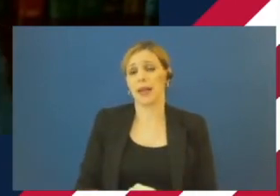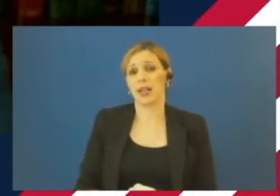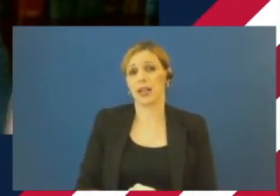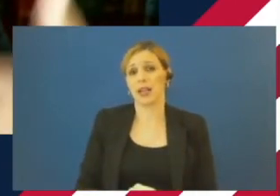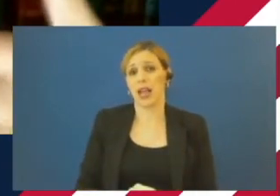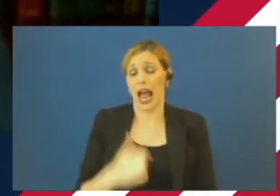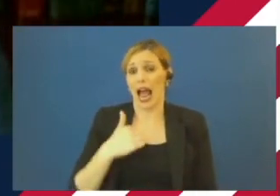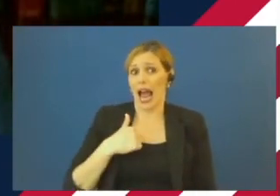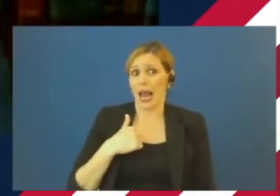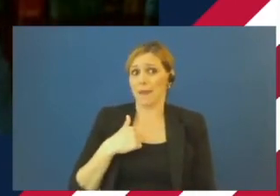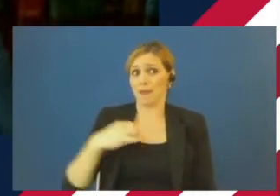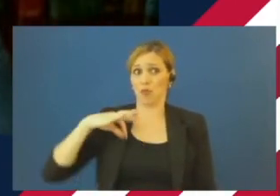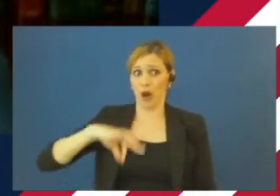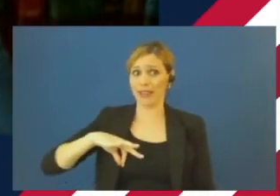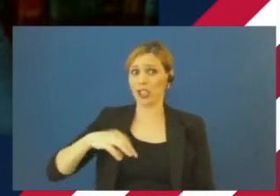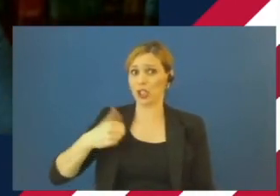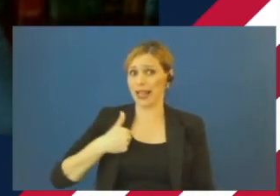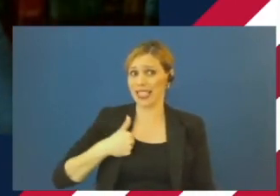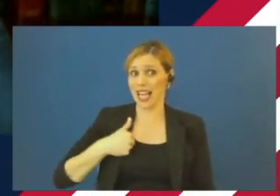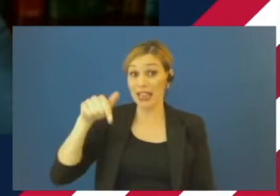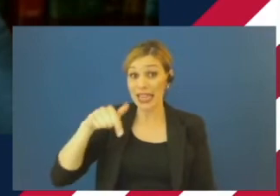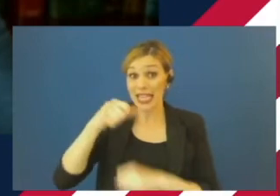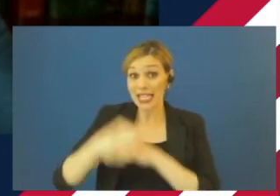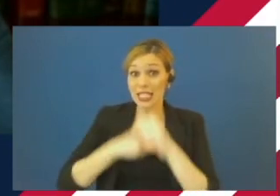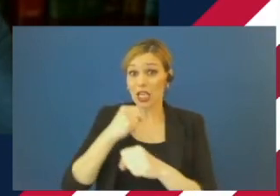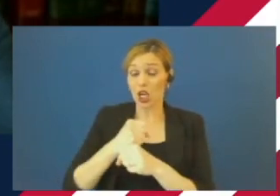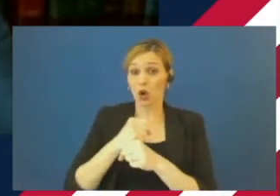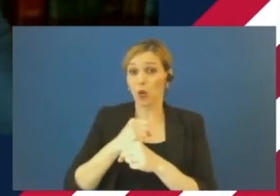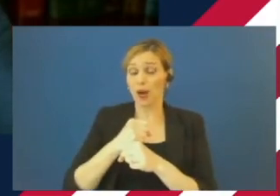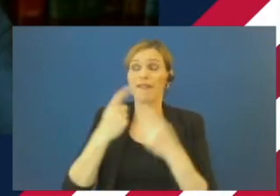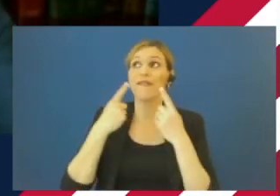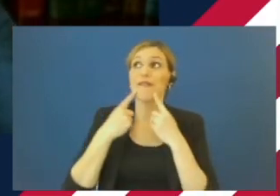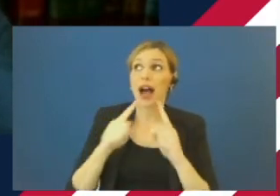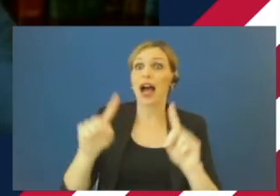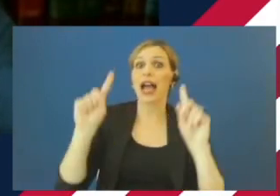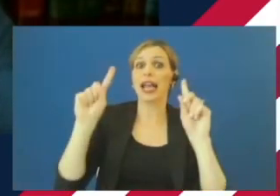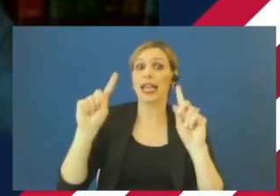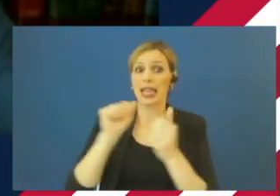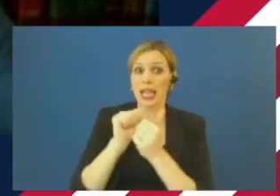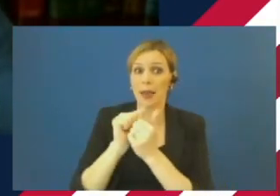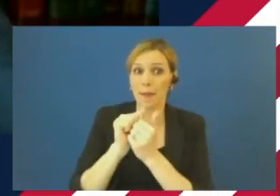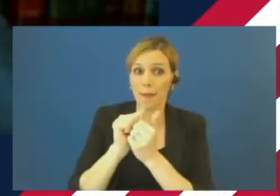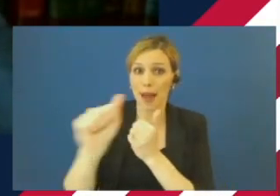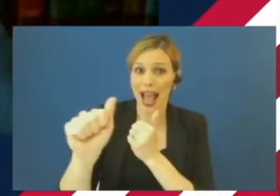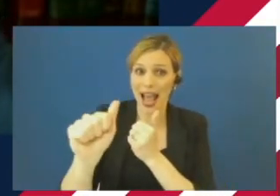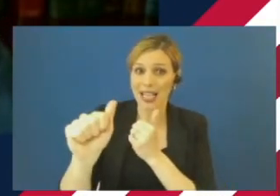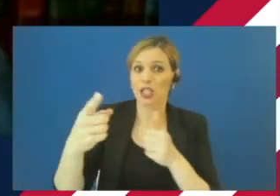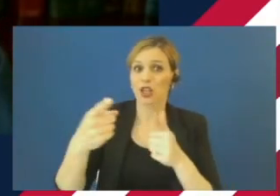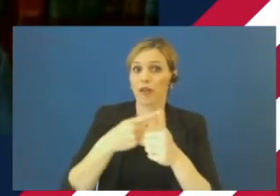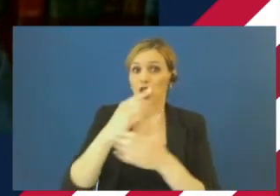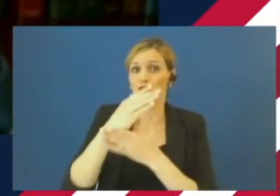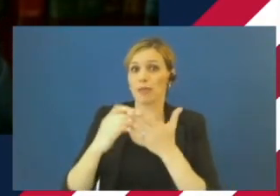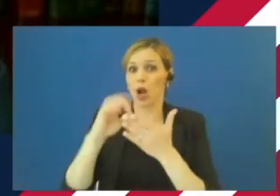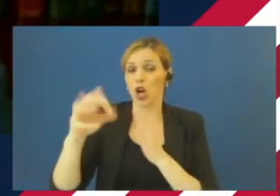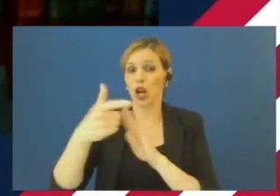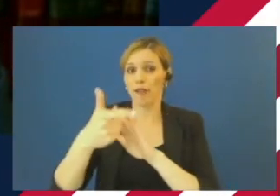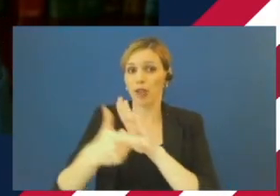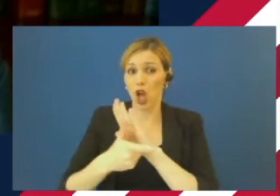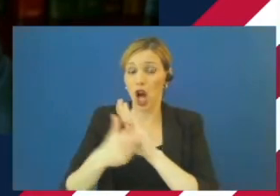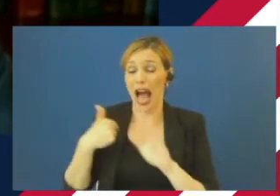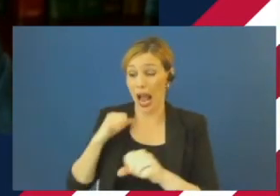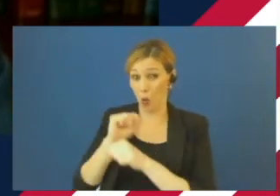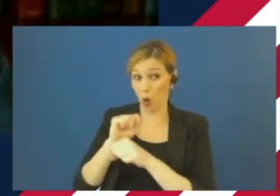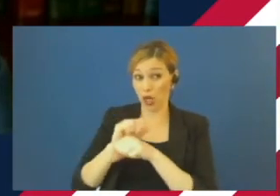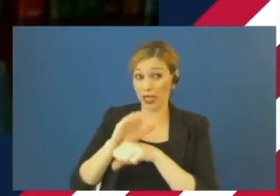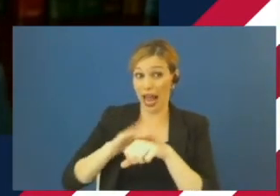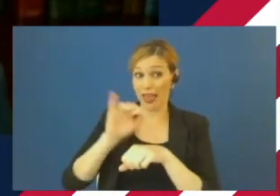this year we finally passed the first piece of transformative legislation on climate. I worked on it for 3 years.